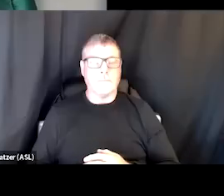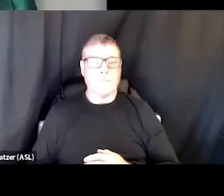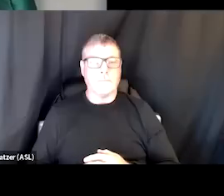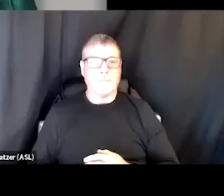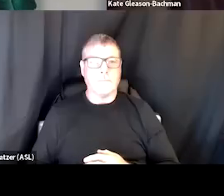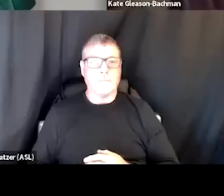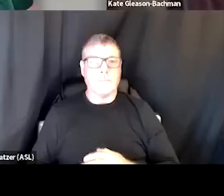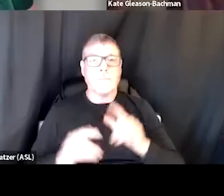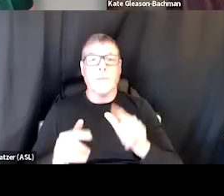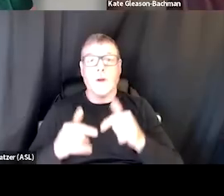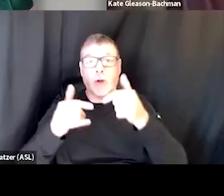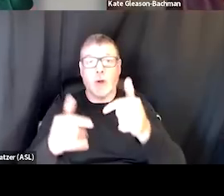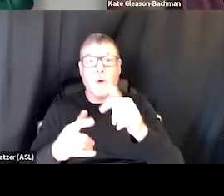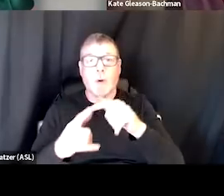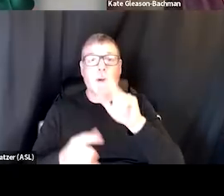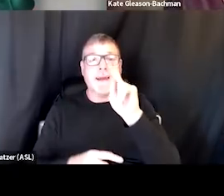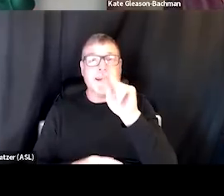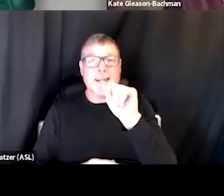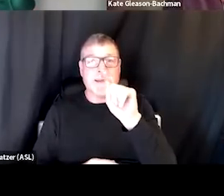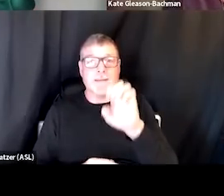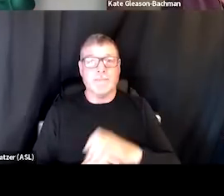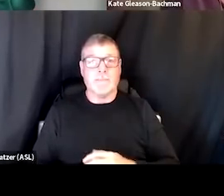I'm going to turn it over to my colleague, Kate, now.